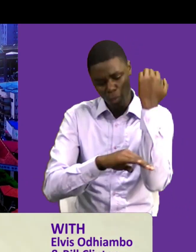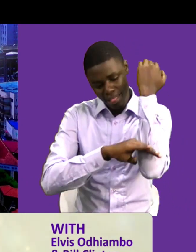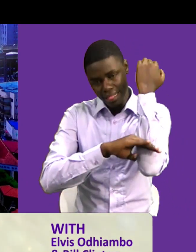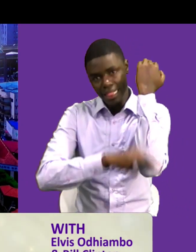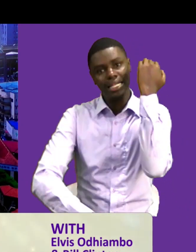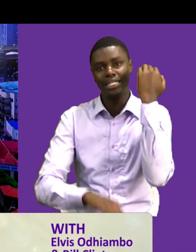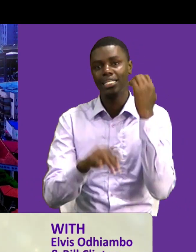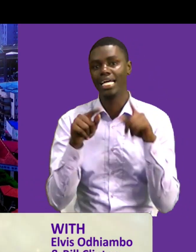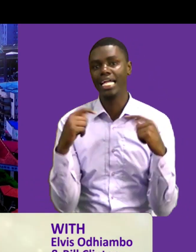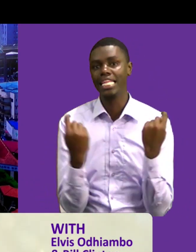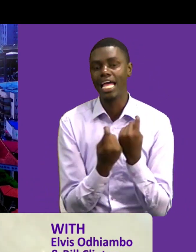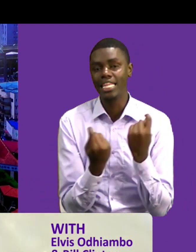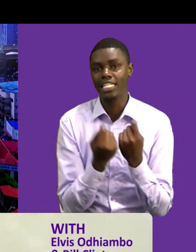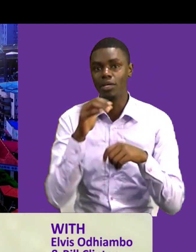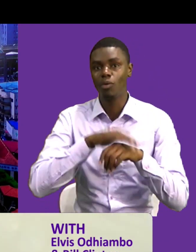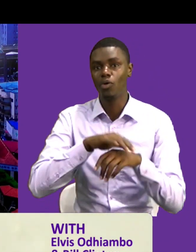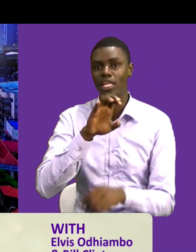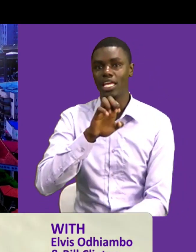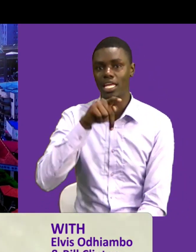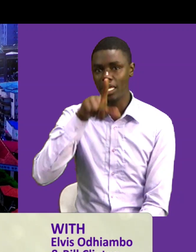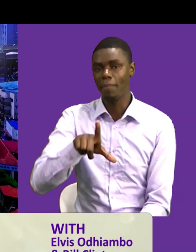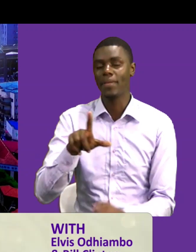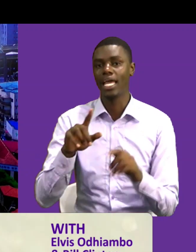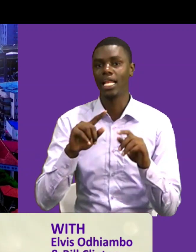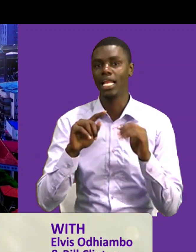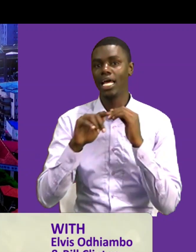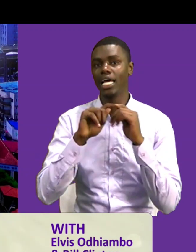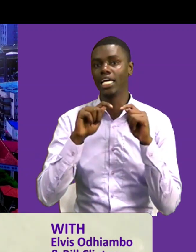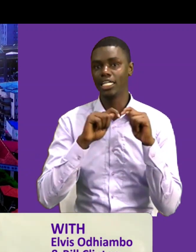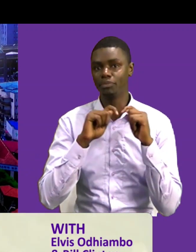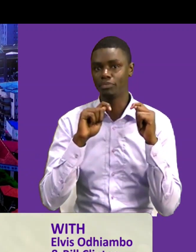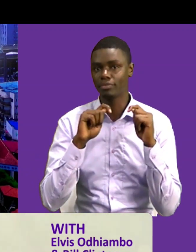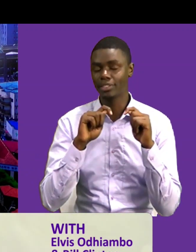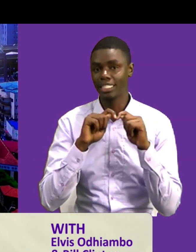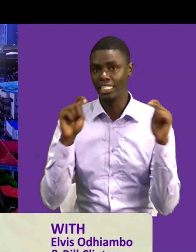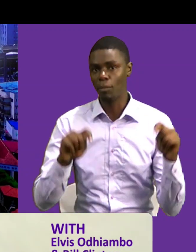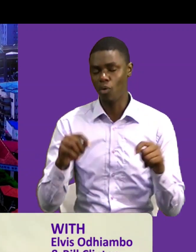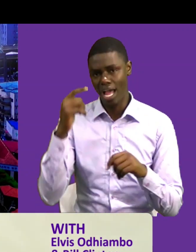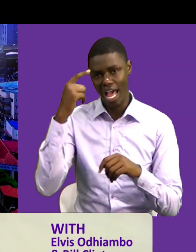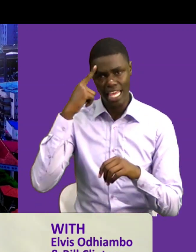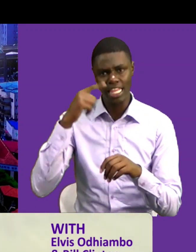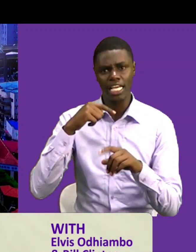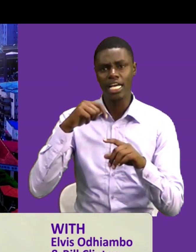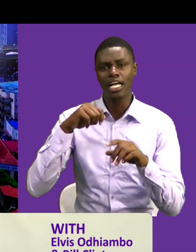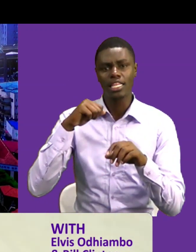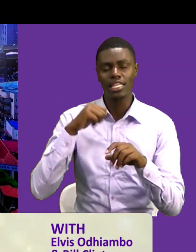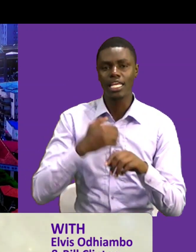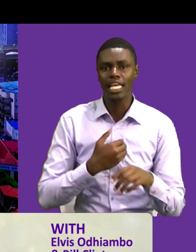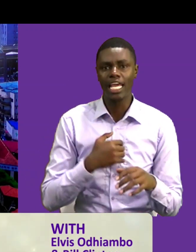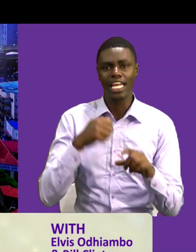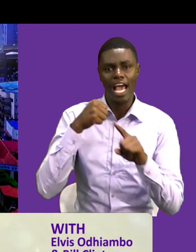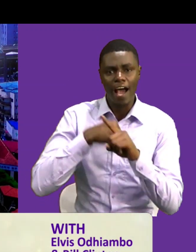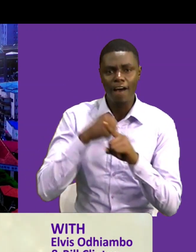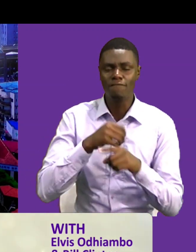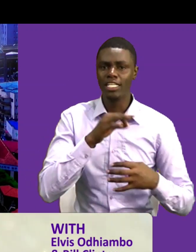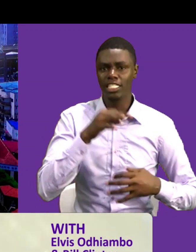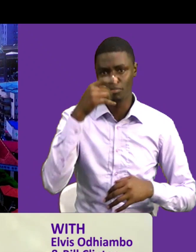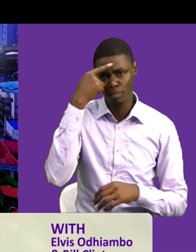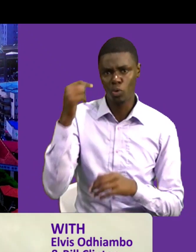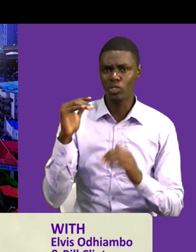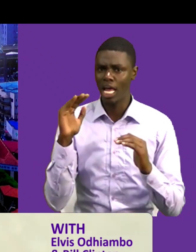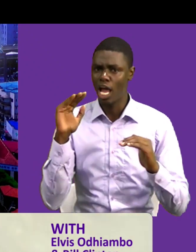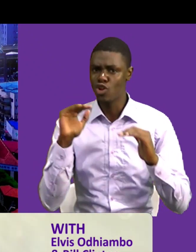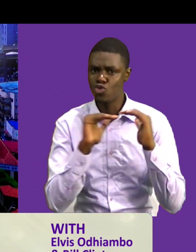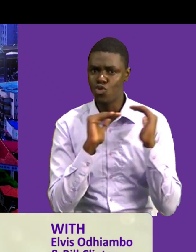last teams on the EPL table. So I think they had a fighting spirit, because